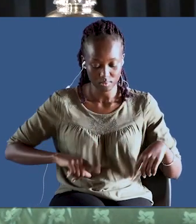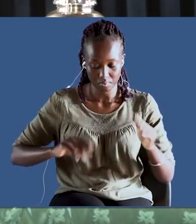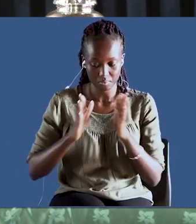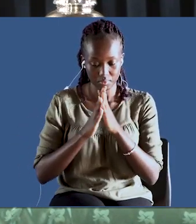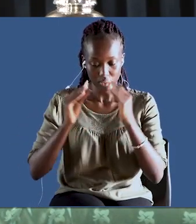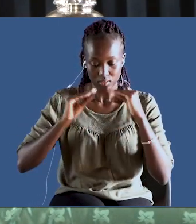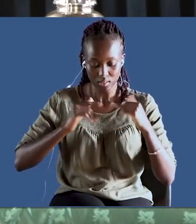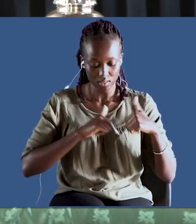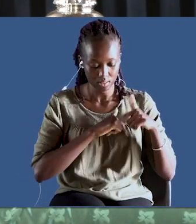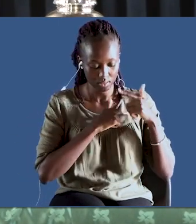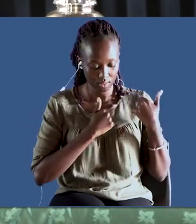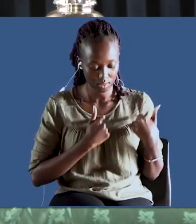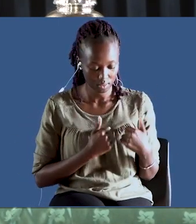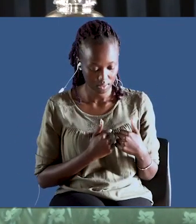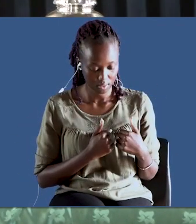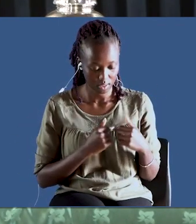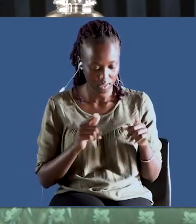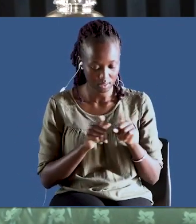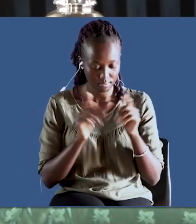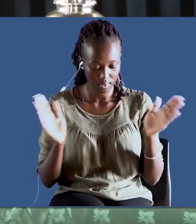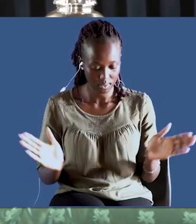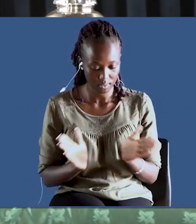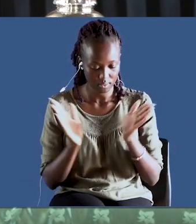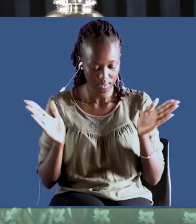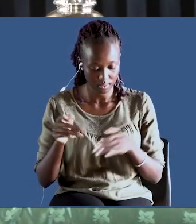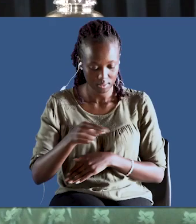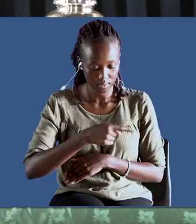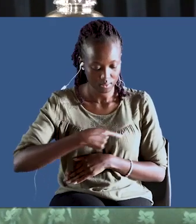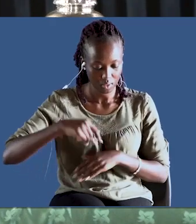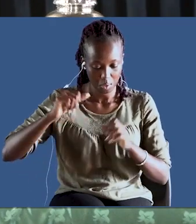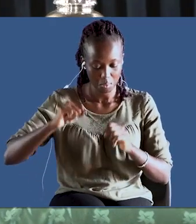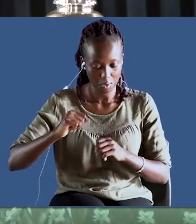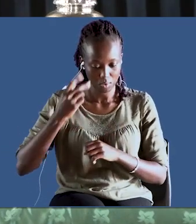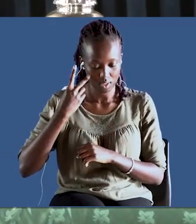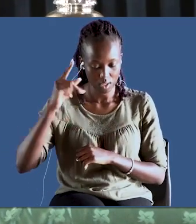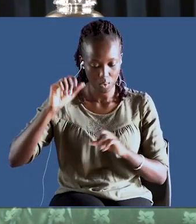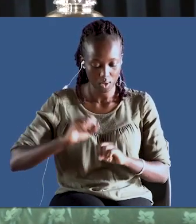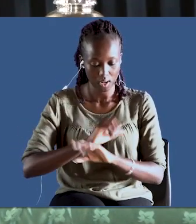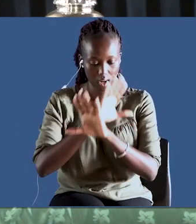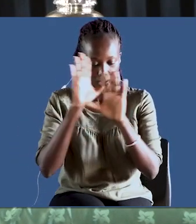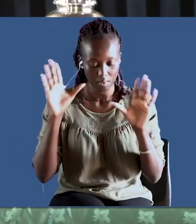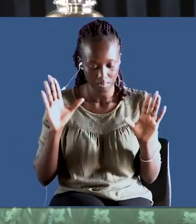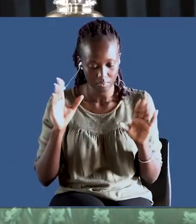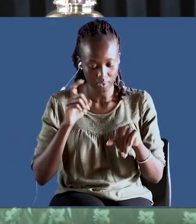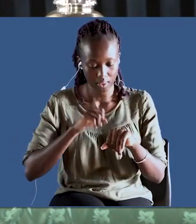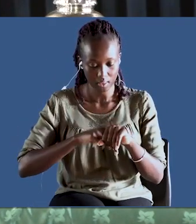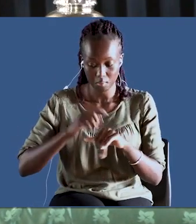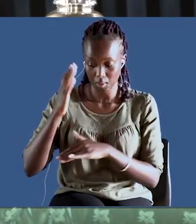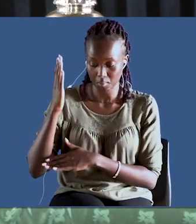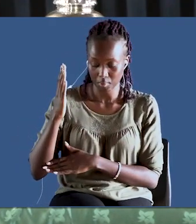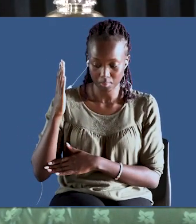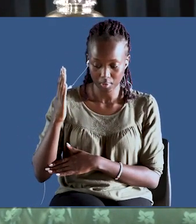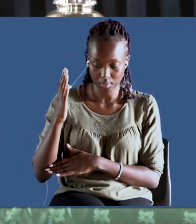to our hearts, O Lord, and encourage us to see you clearly as you are. And so as I share this